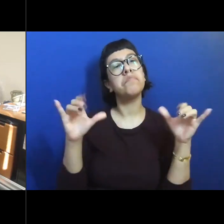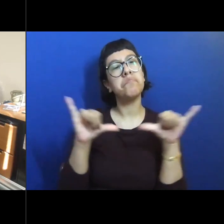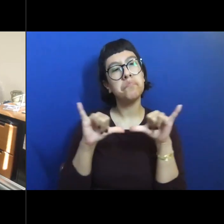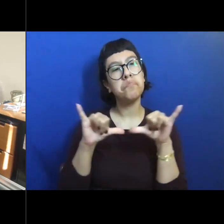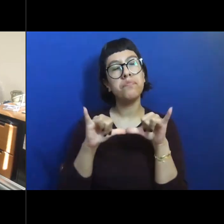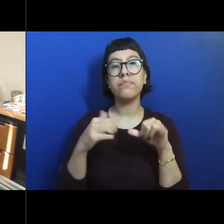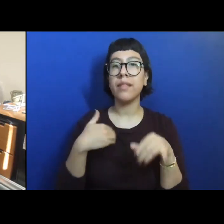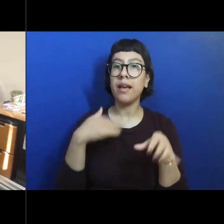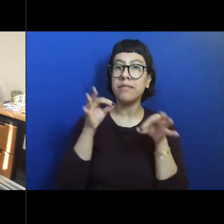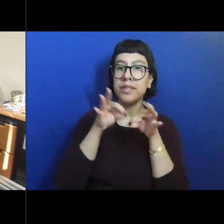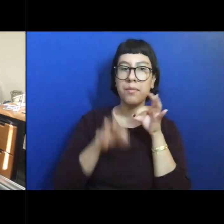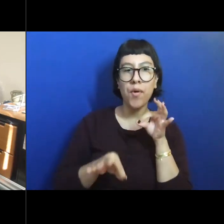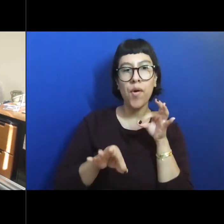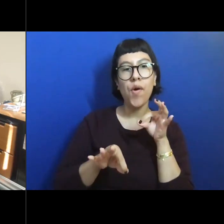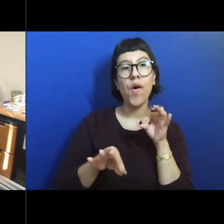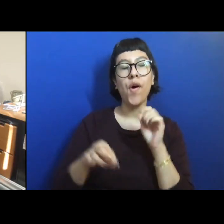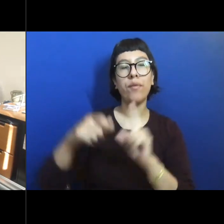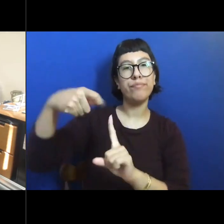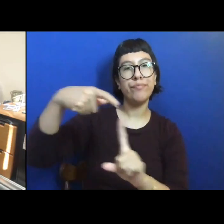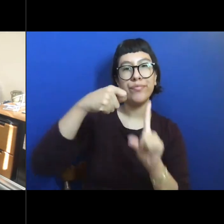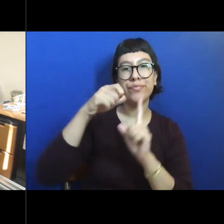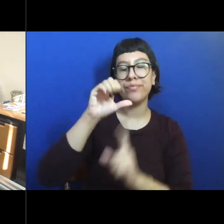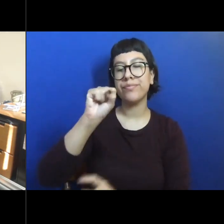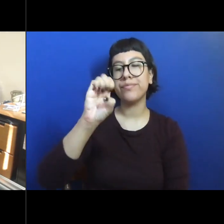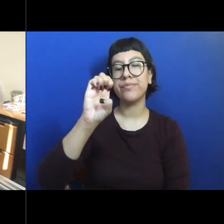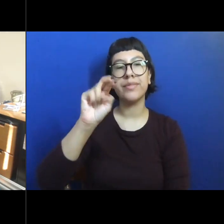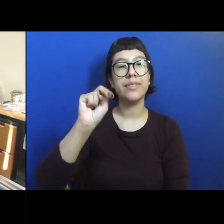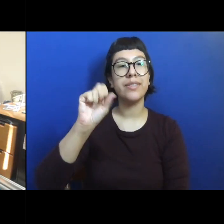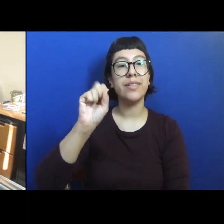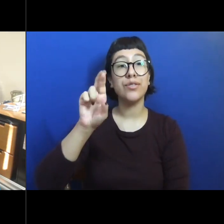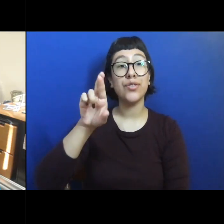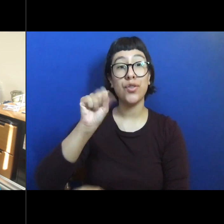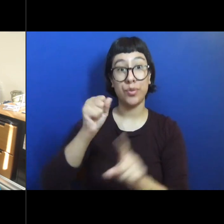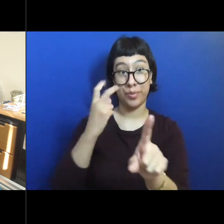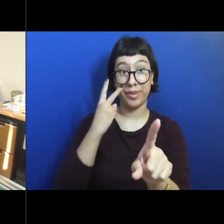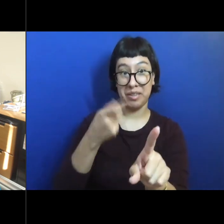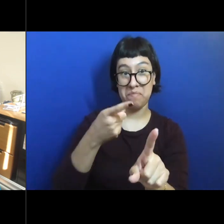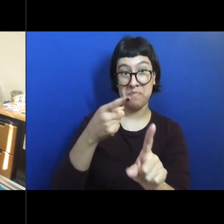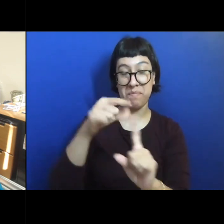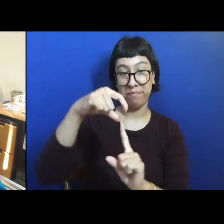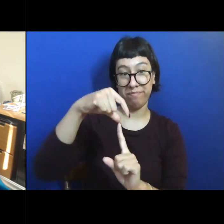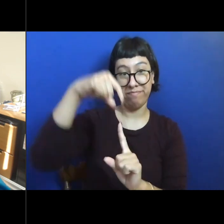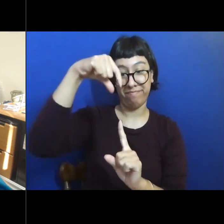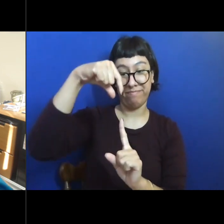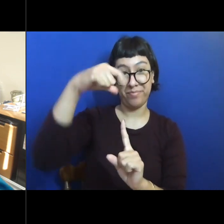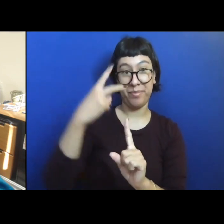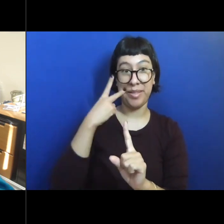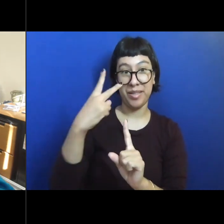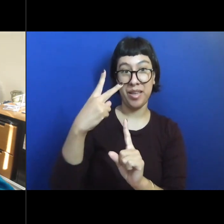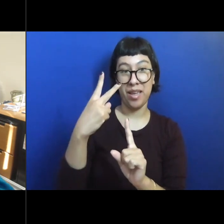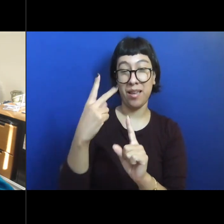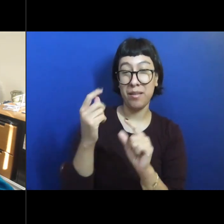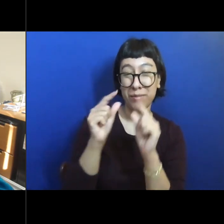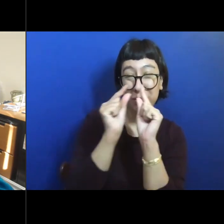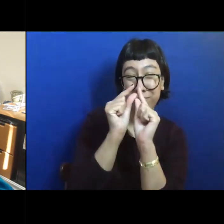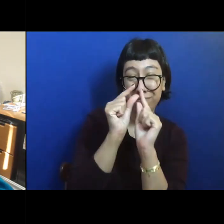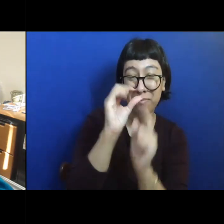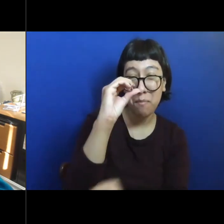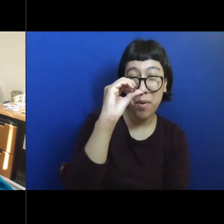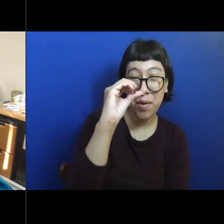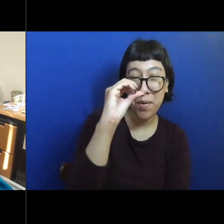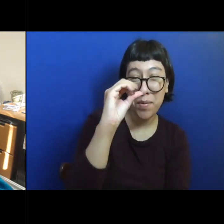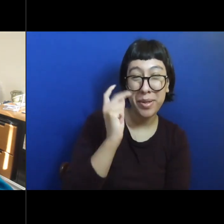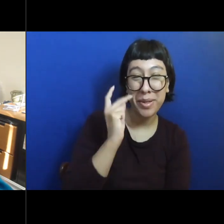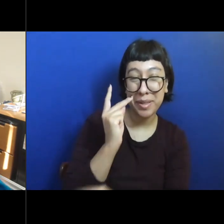simple sensors on it. And so what you see here, one of the most important things, you see this little ball. And I can try to hold it up a little bit.